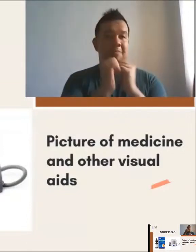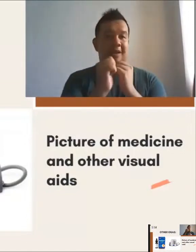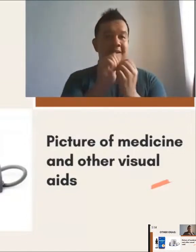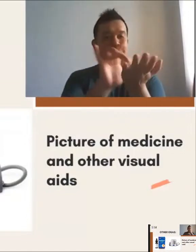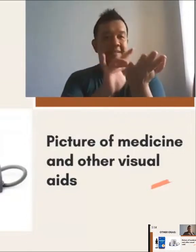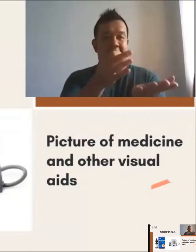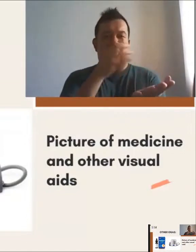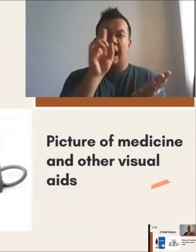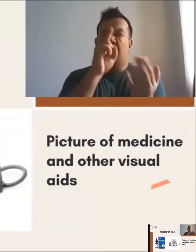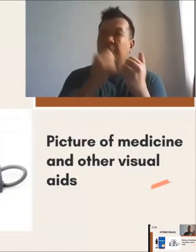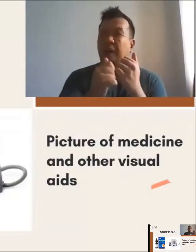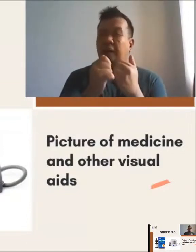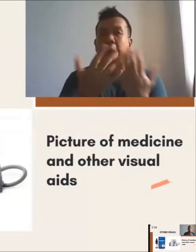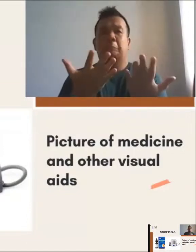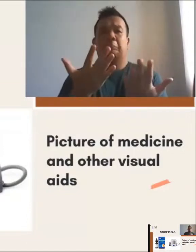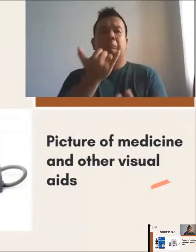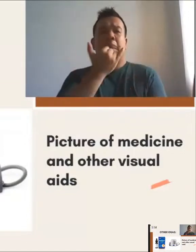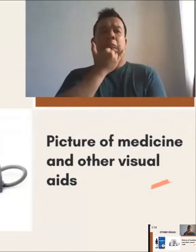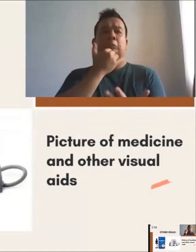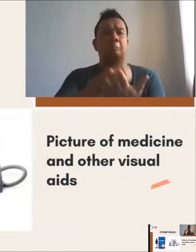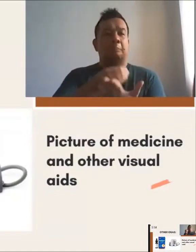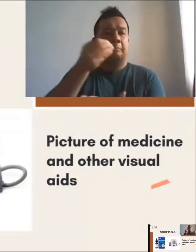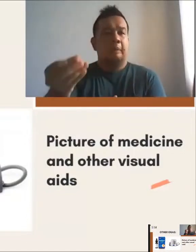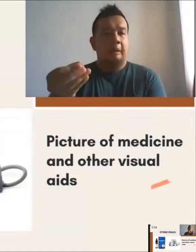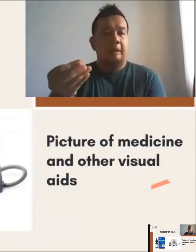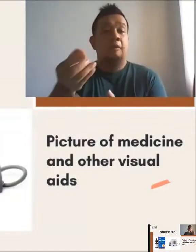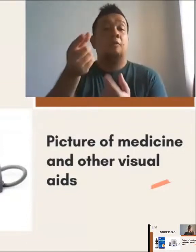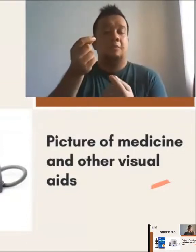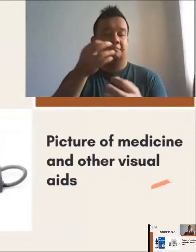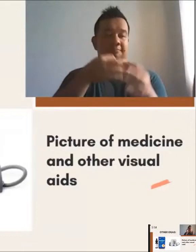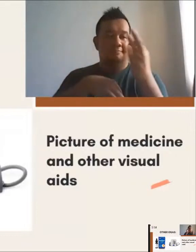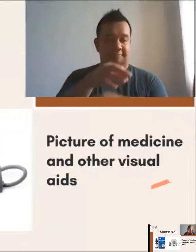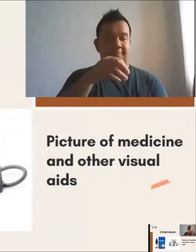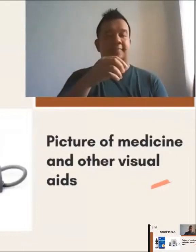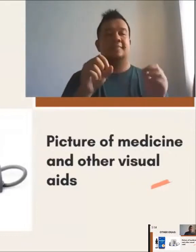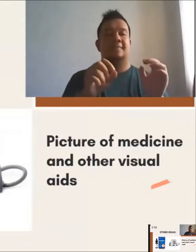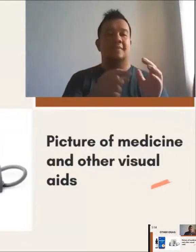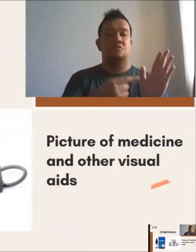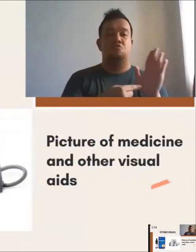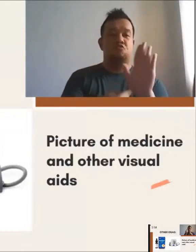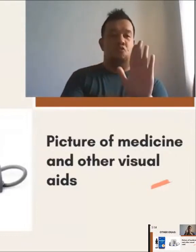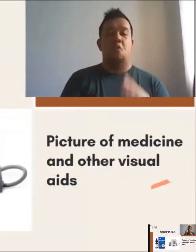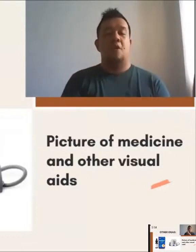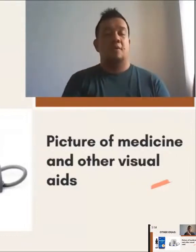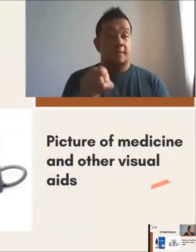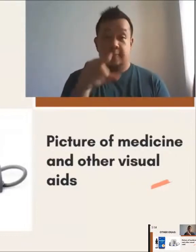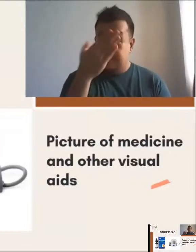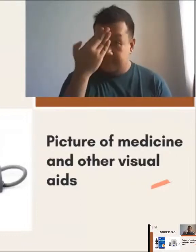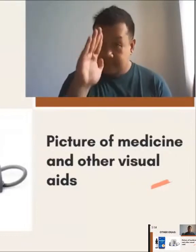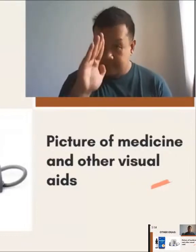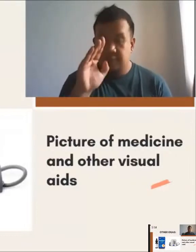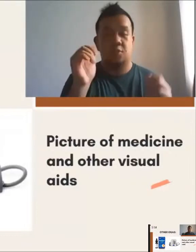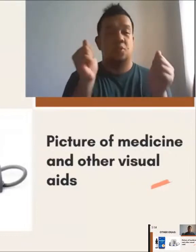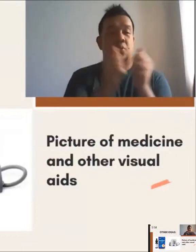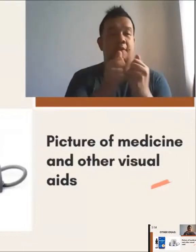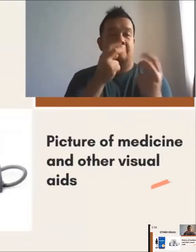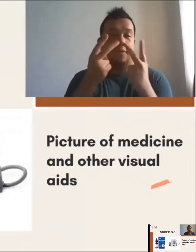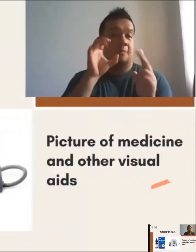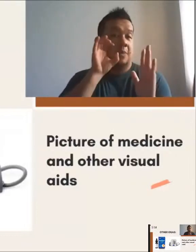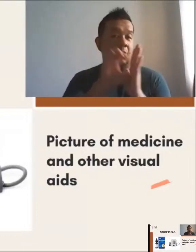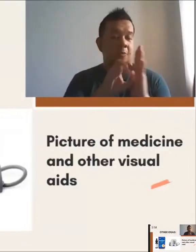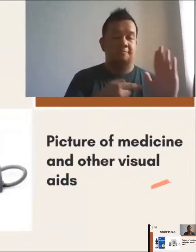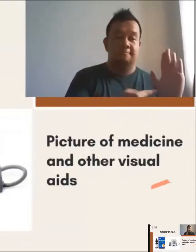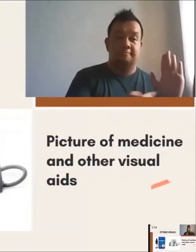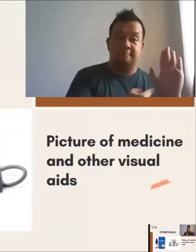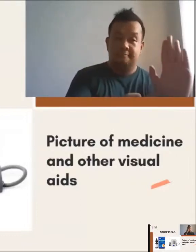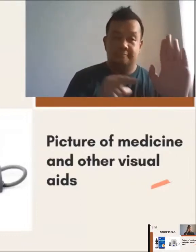can actually show them a picture of what it looks like or what the packaging looks like so that para